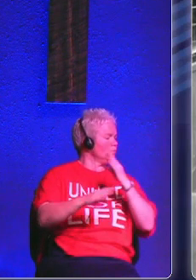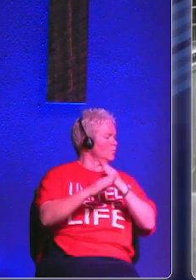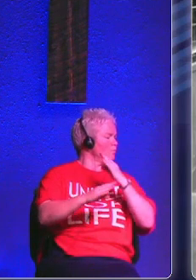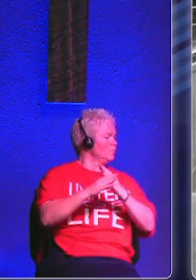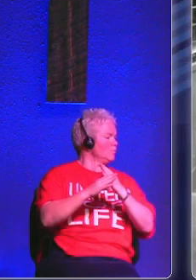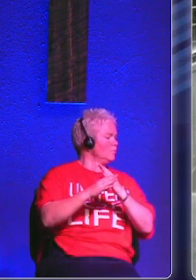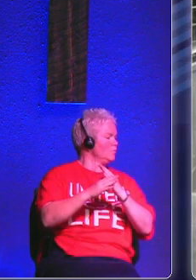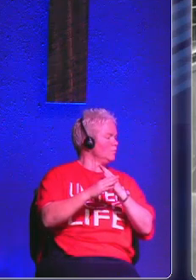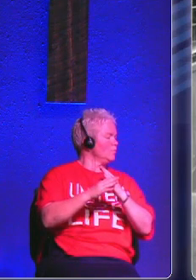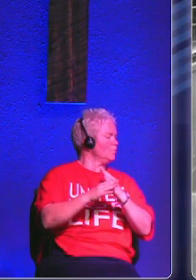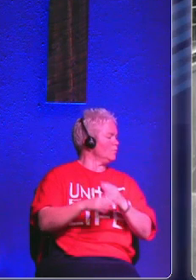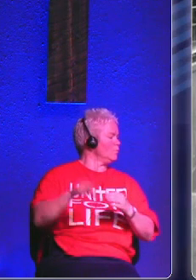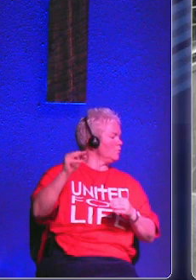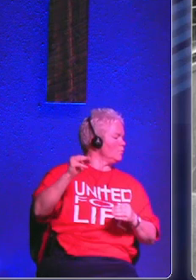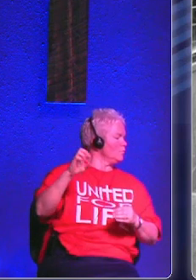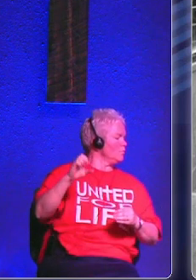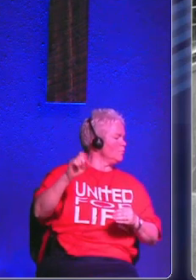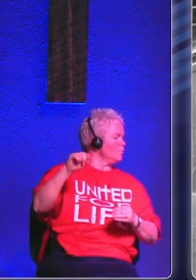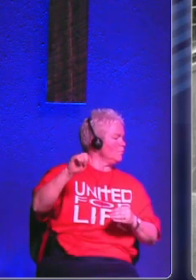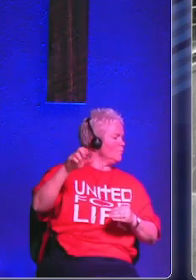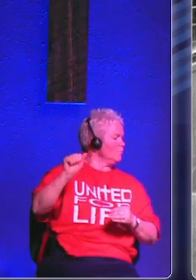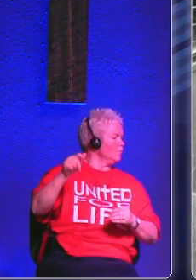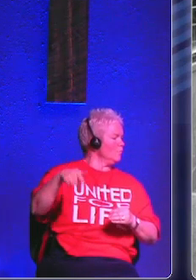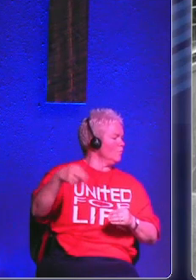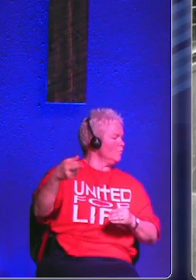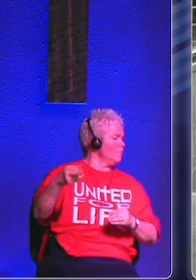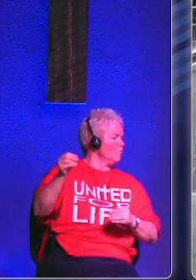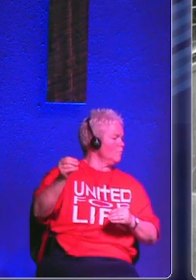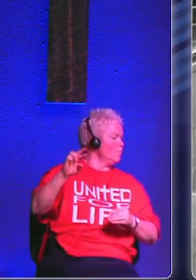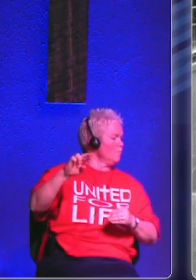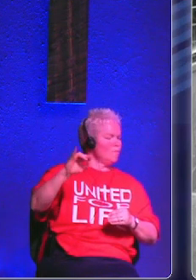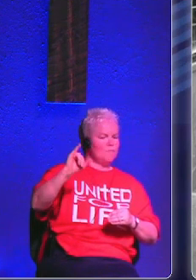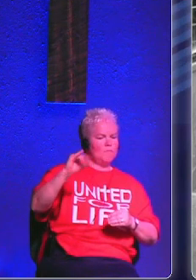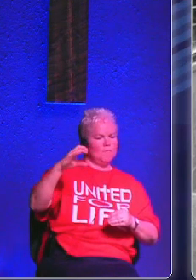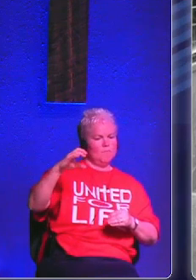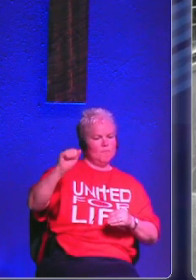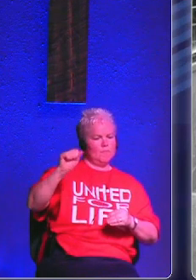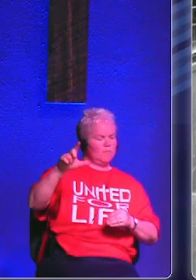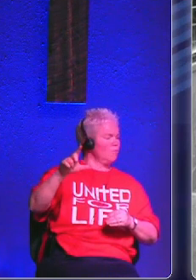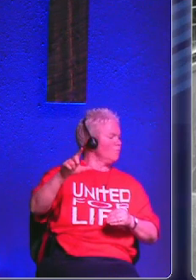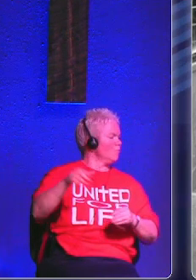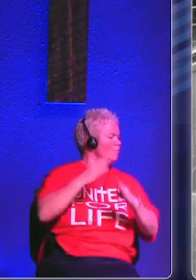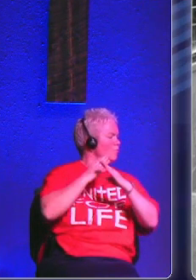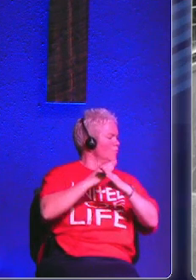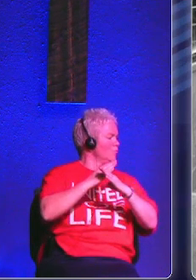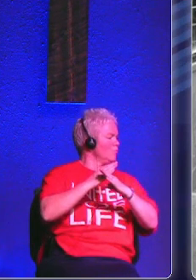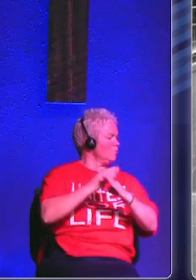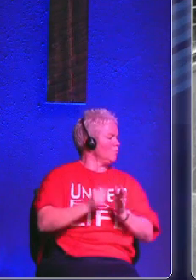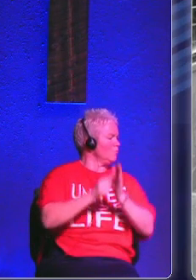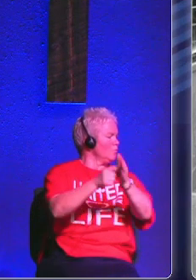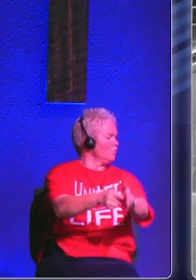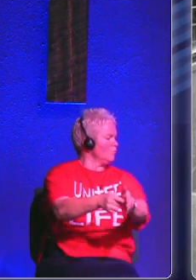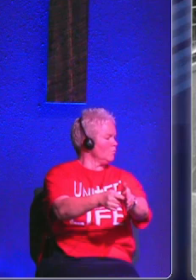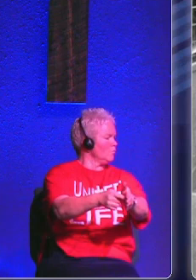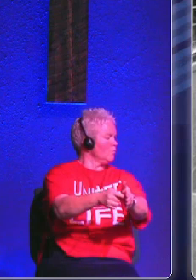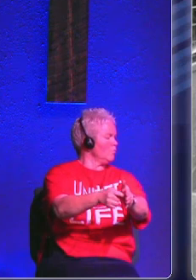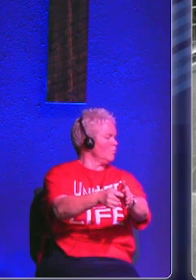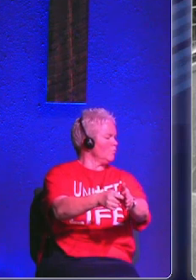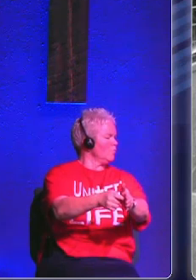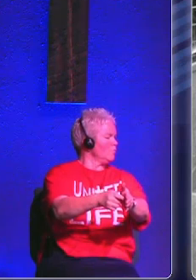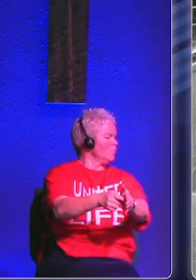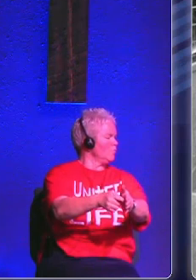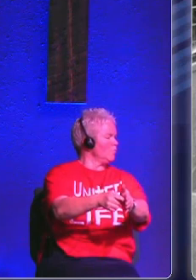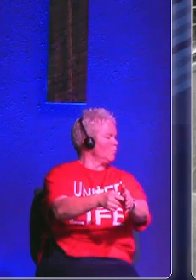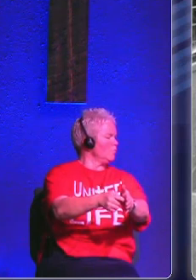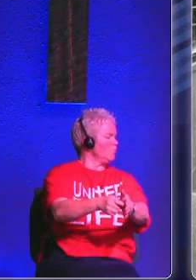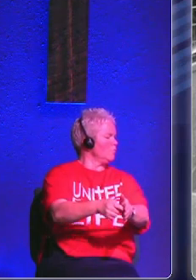least resistance is the physical or metaphorical pathway that provides the least resistance to forward motion by a given object